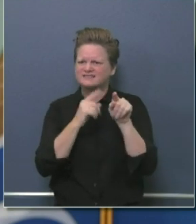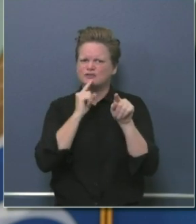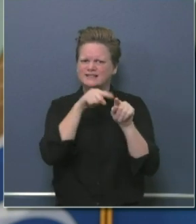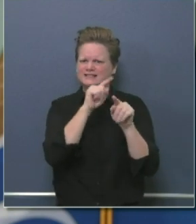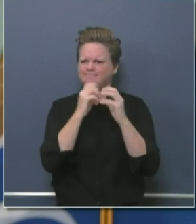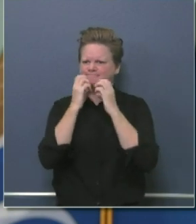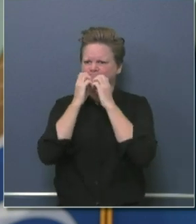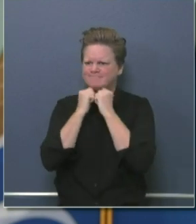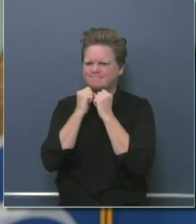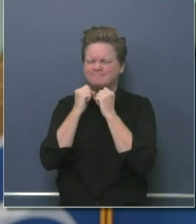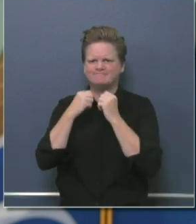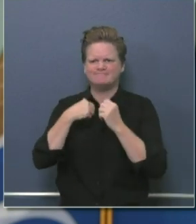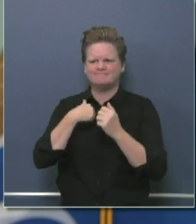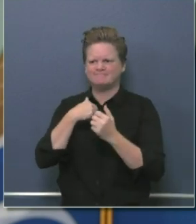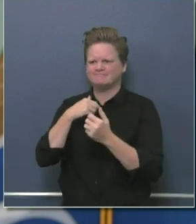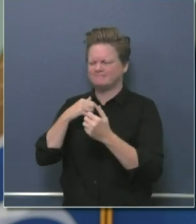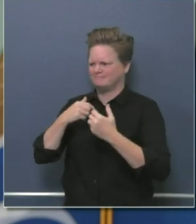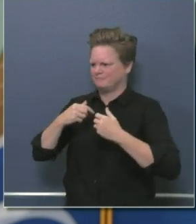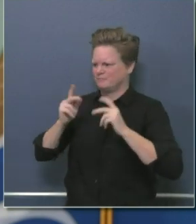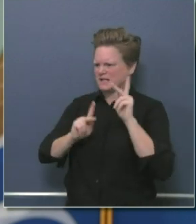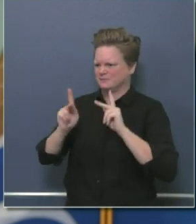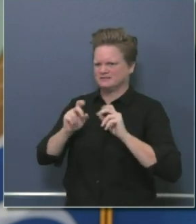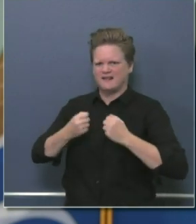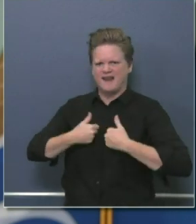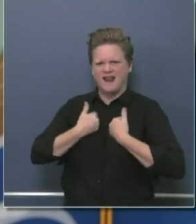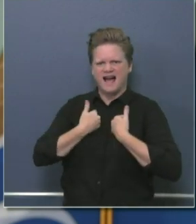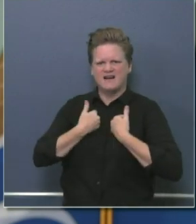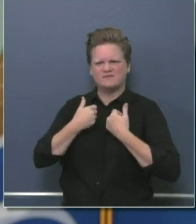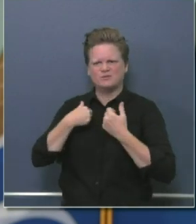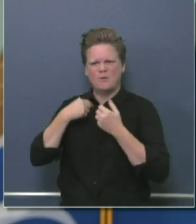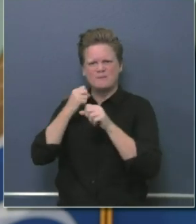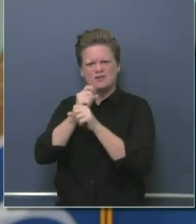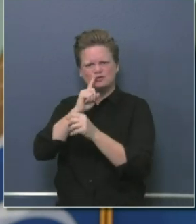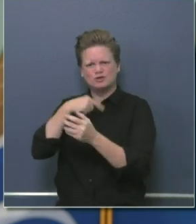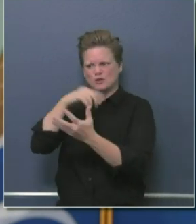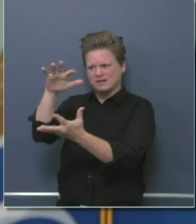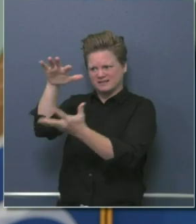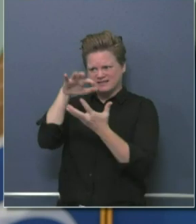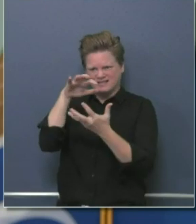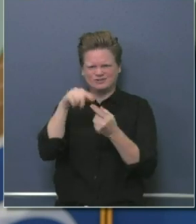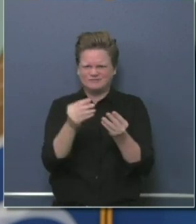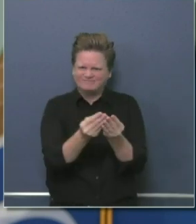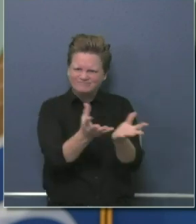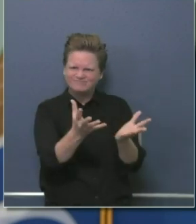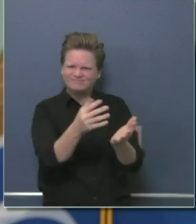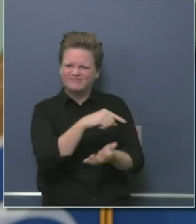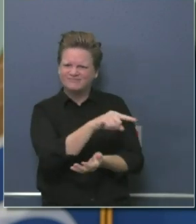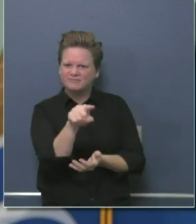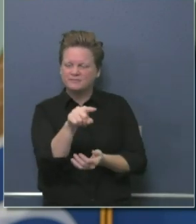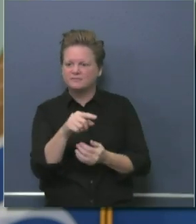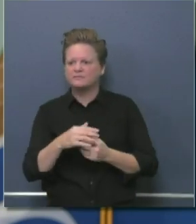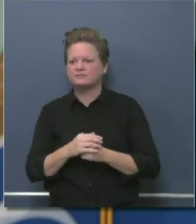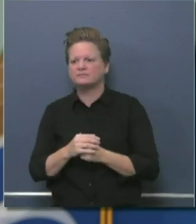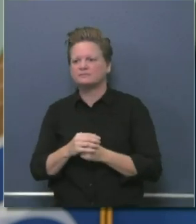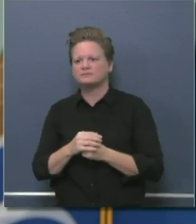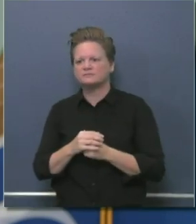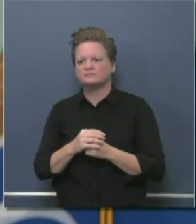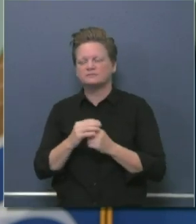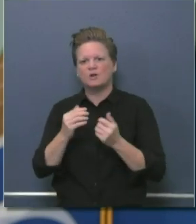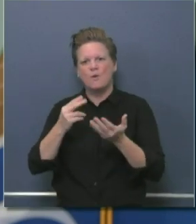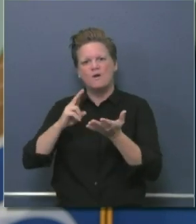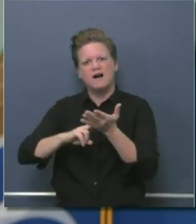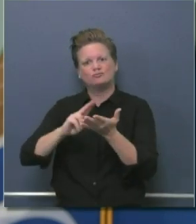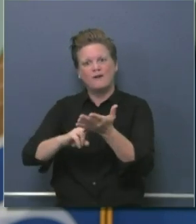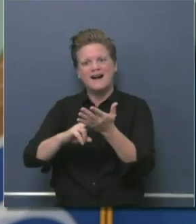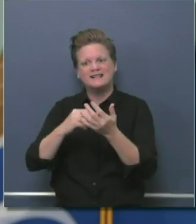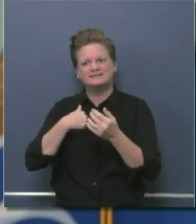But I asked my team to accelerate these contracts, get them out there. I want to be cautious at the same